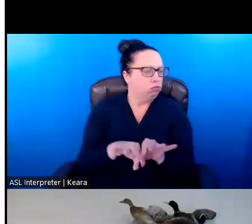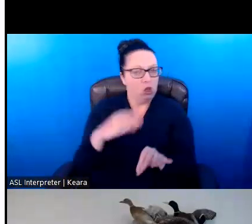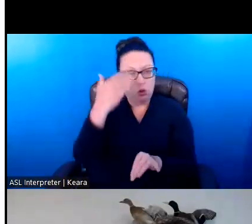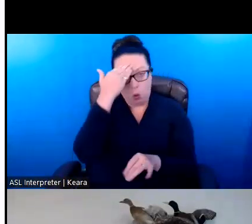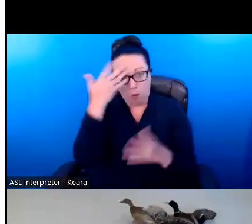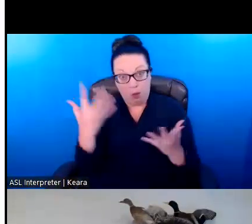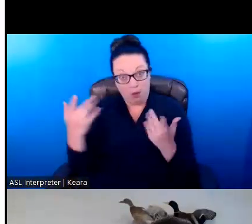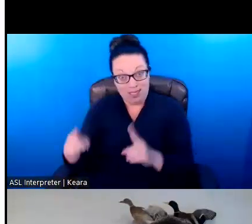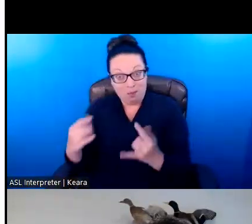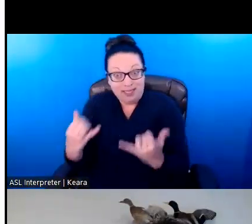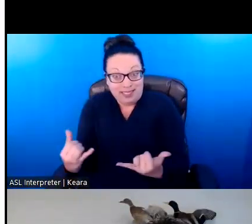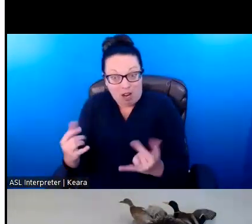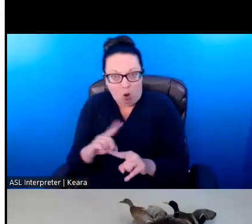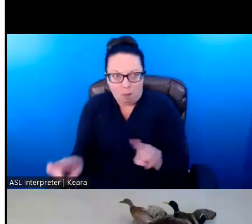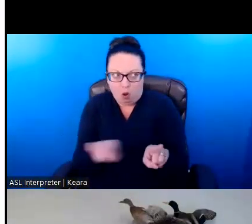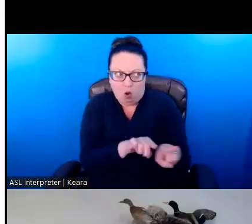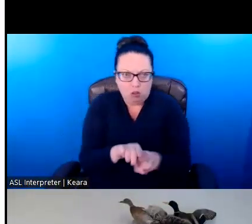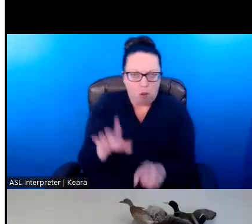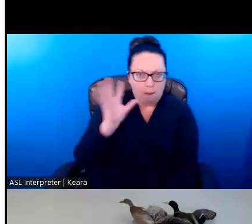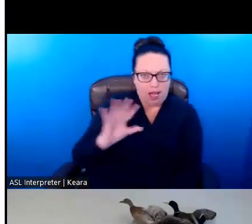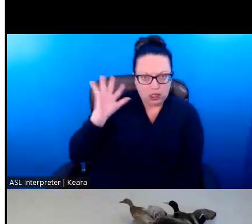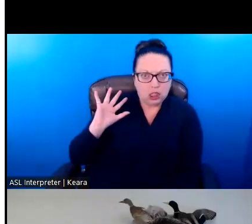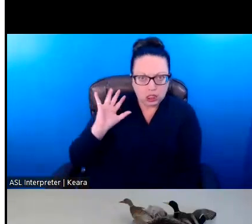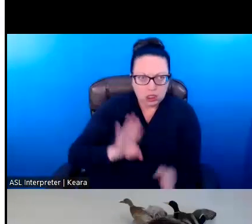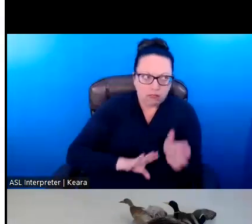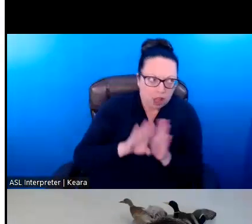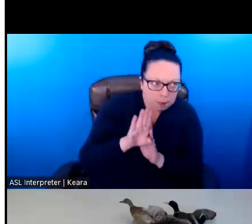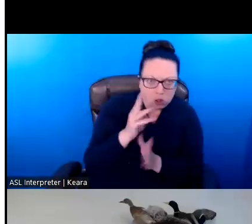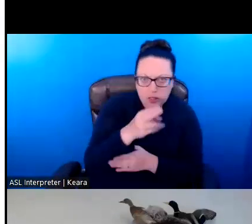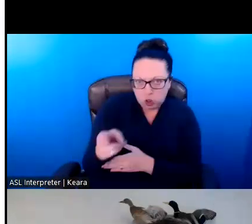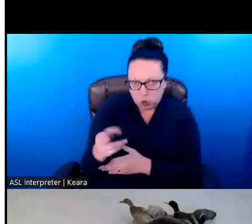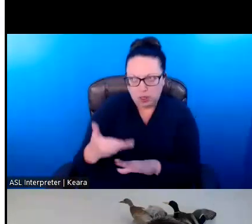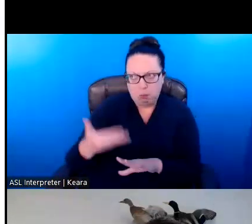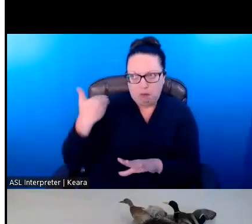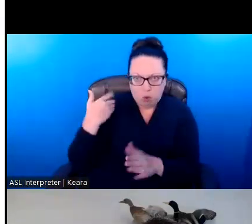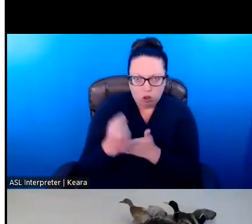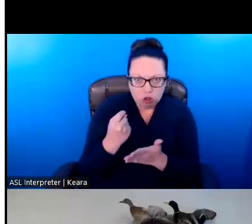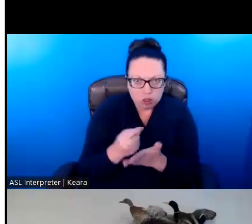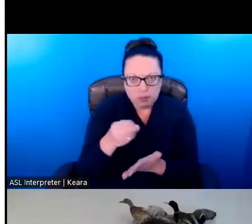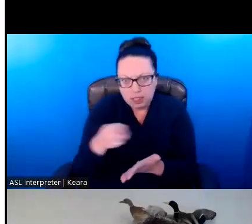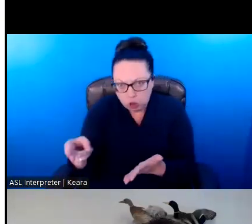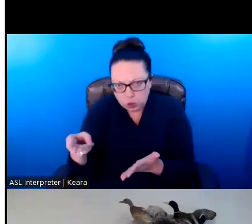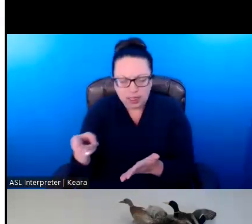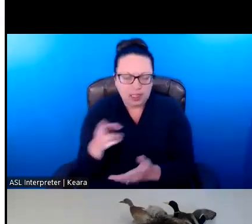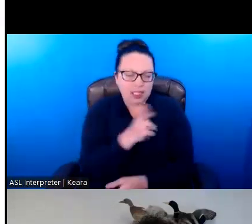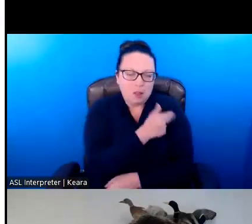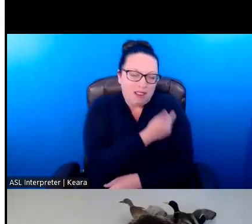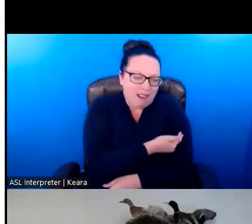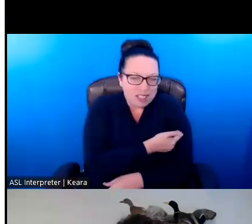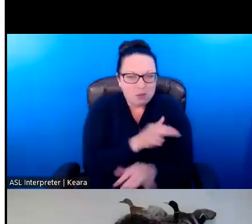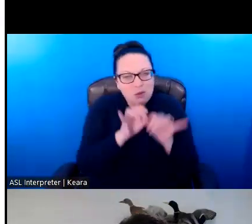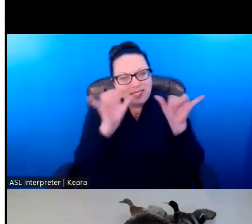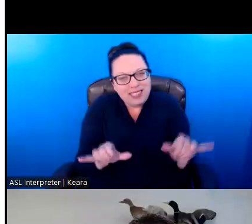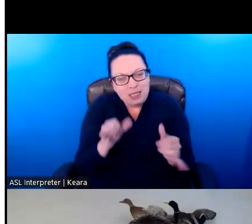in the past, their developmental history, previous treatment history. So many of the hospital systems are sort of siloed. We